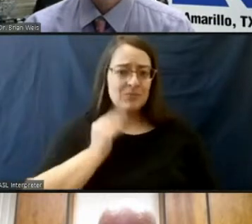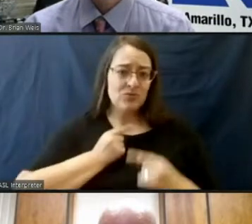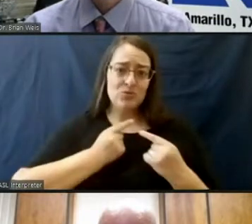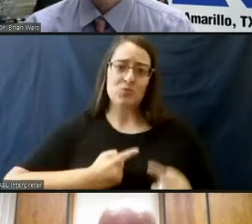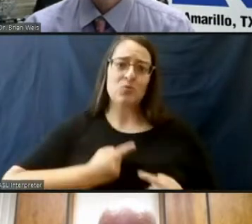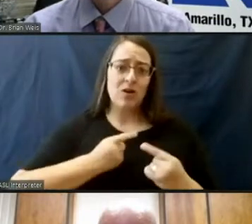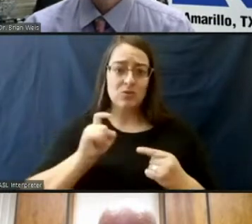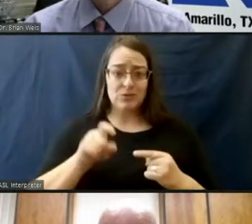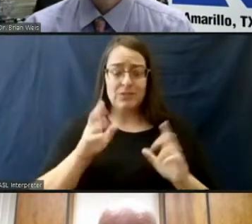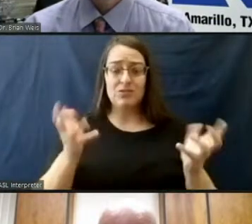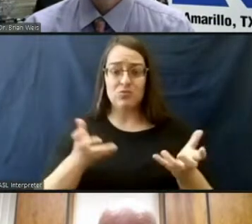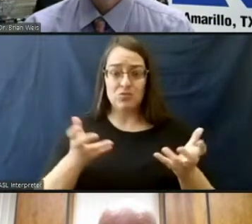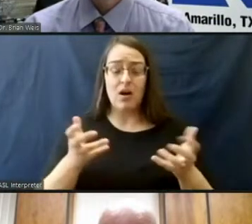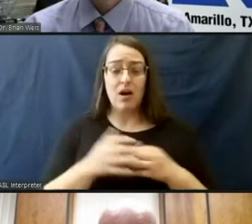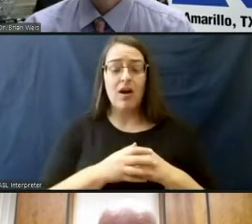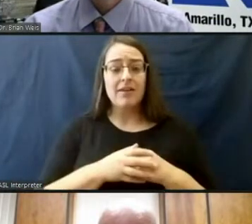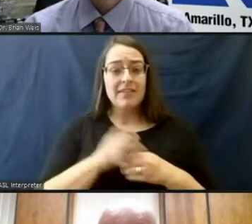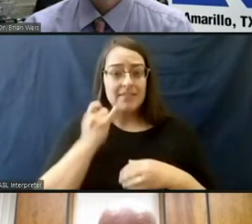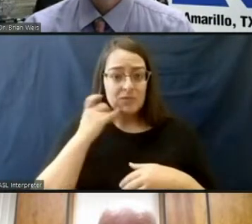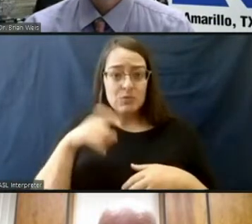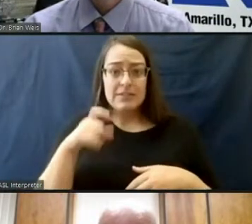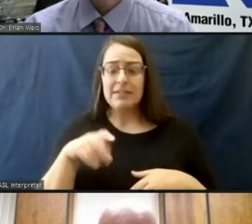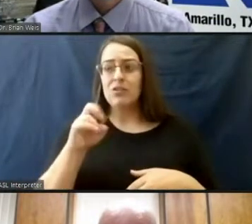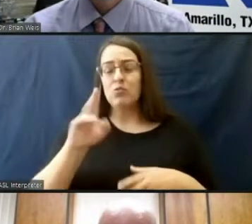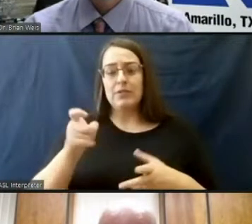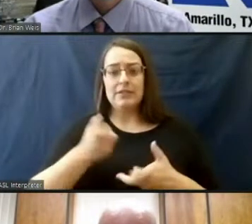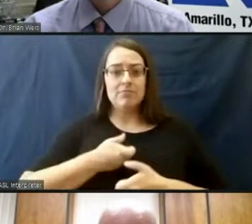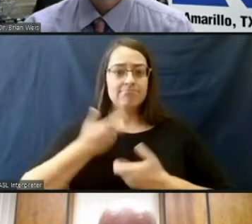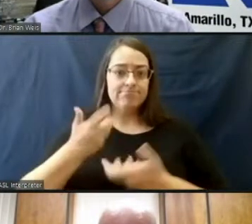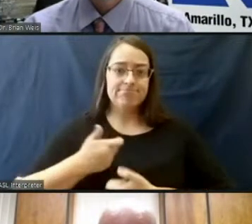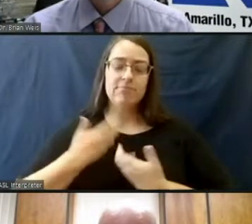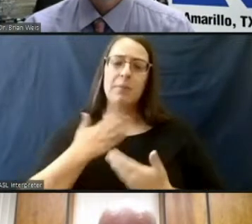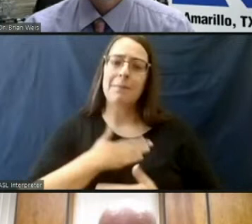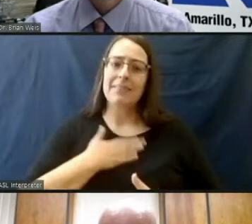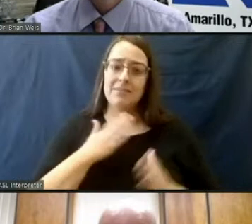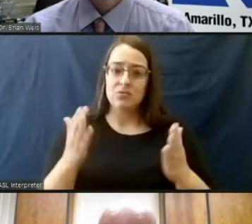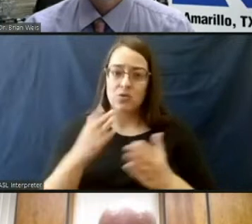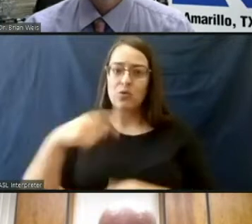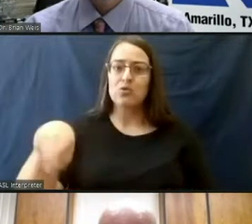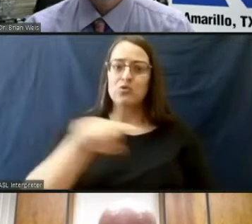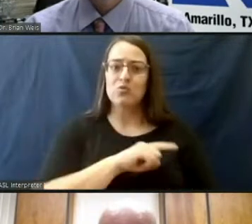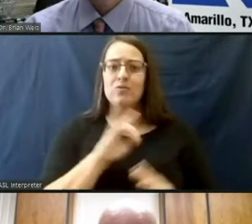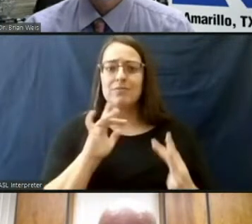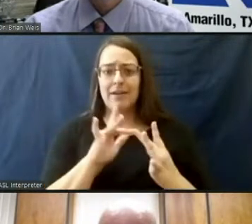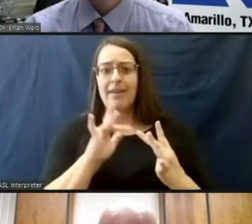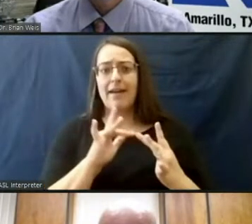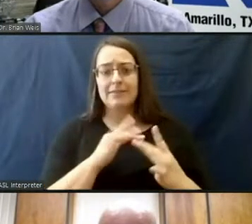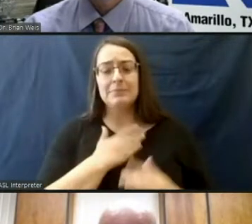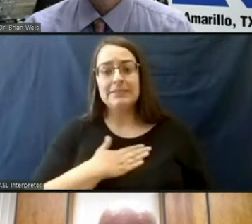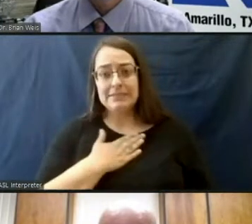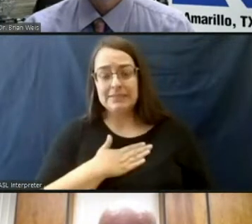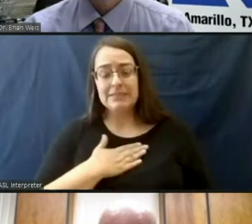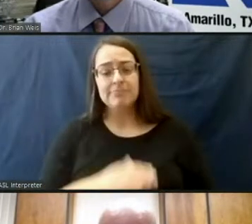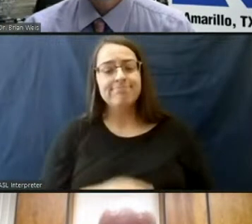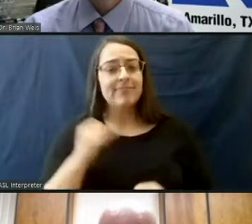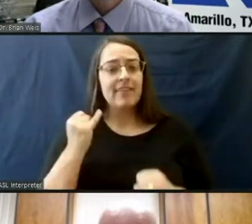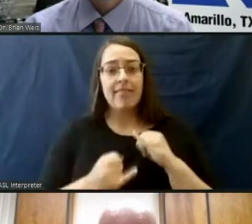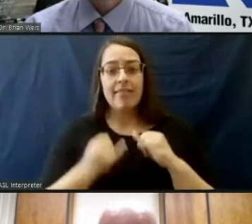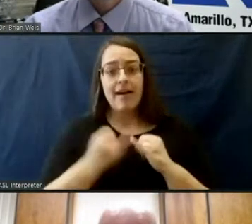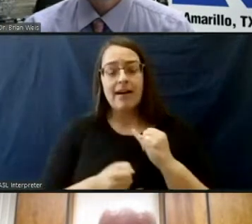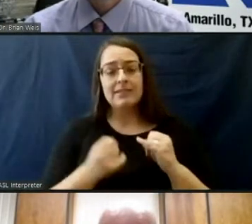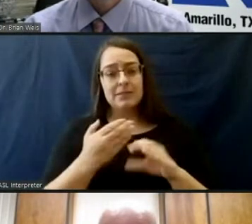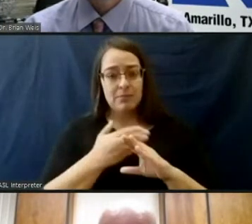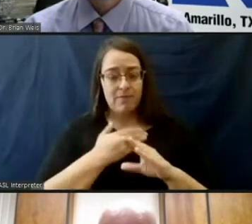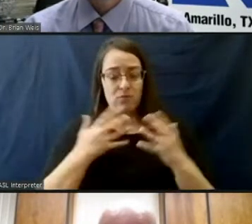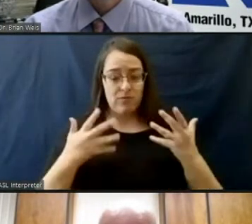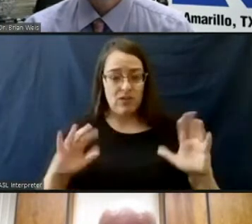If you have some needs or want to talk to someone, please, I encourage you to reach out and connect. Last thing I'm going to say before I go is I'm